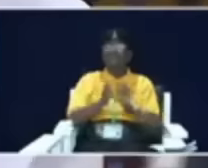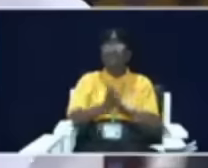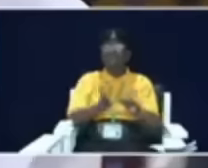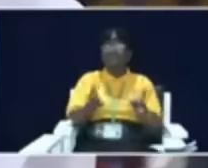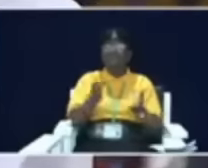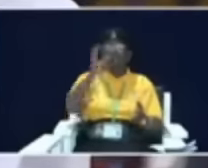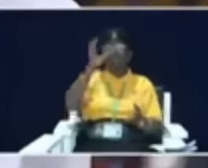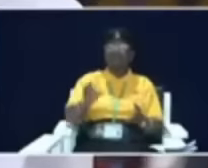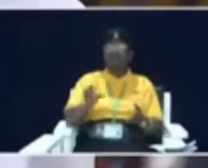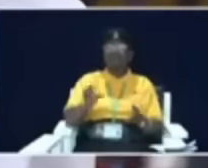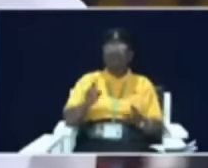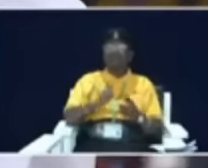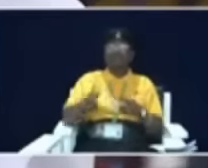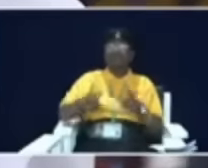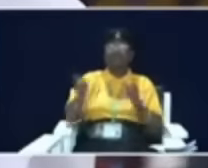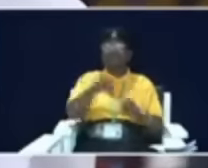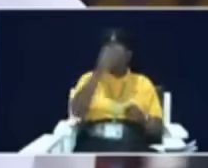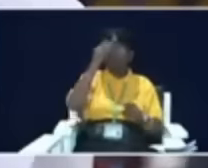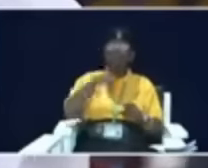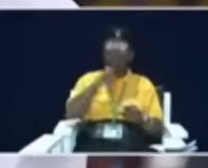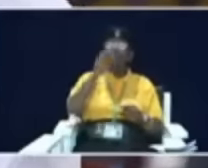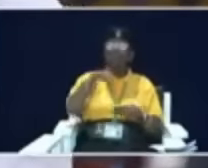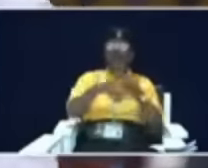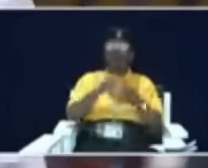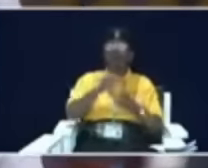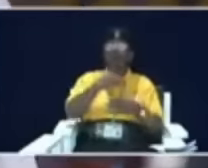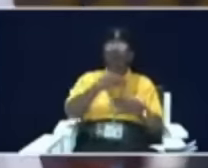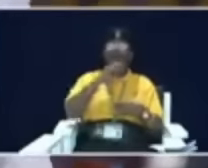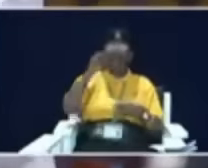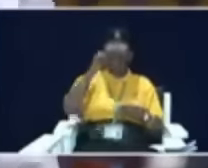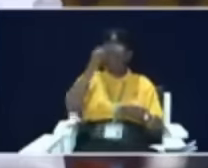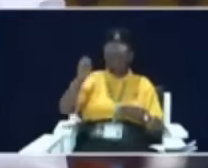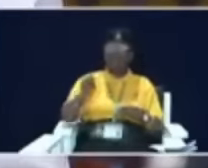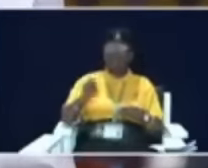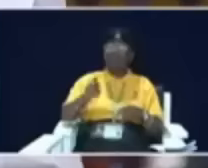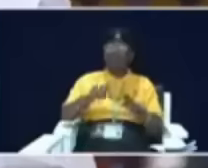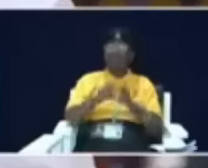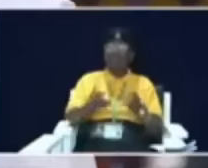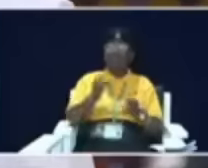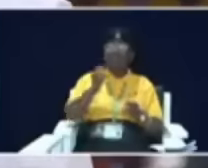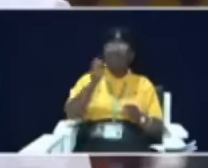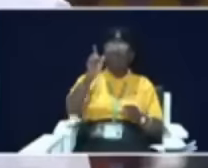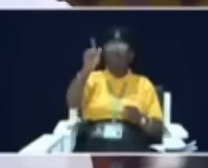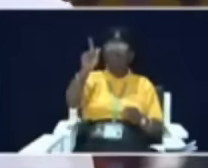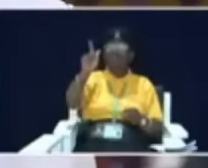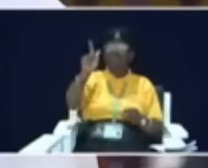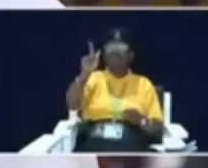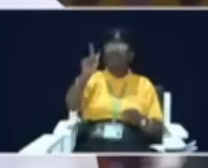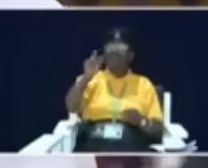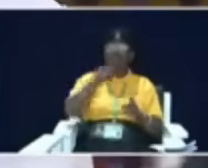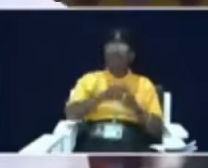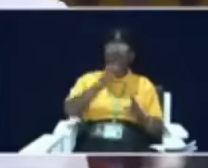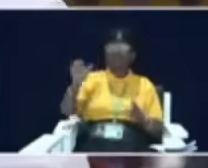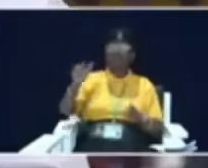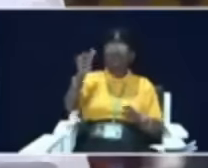walls are evil. Revelation chapter 21 from verse 10 to 12. Revelation 21 from verse 10